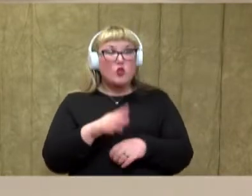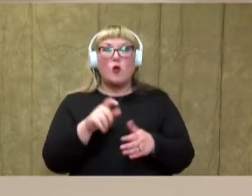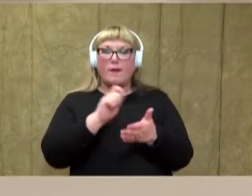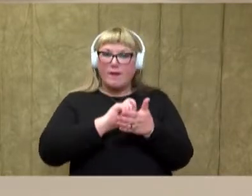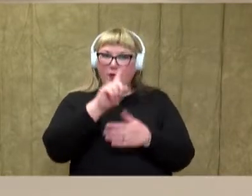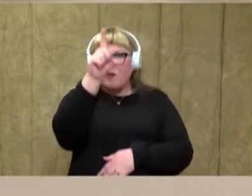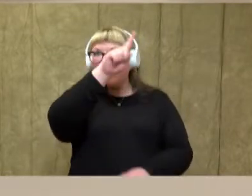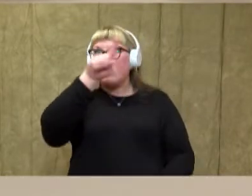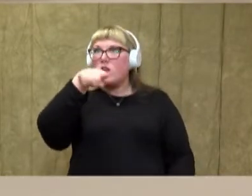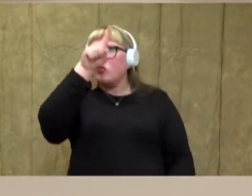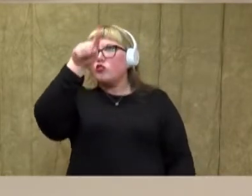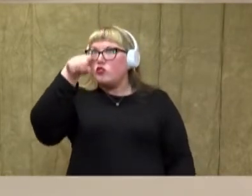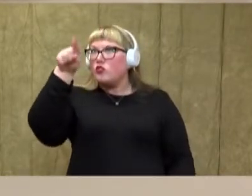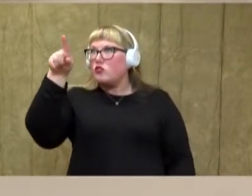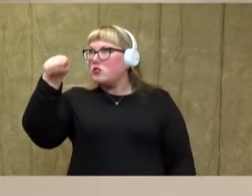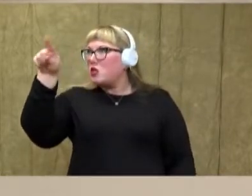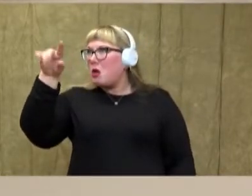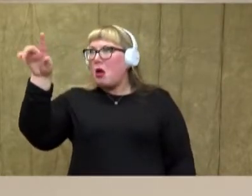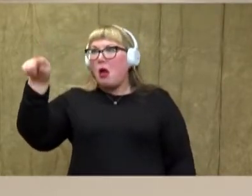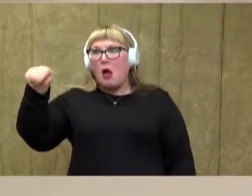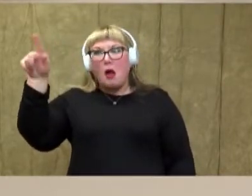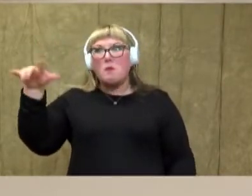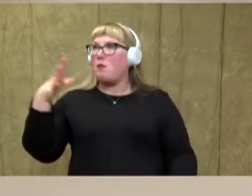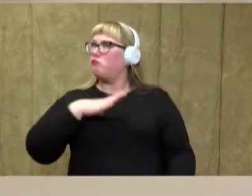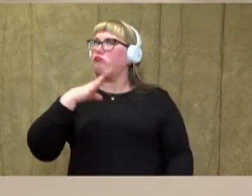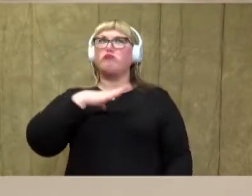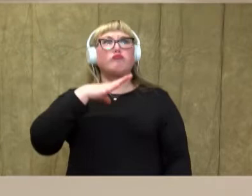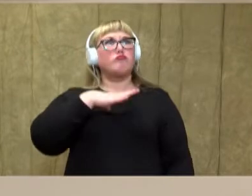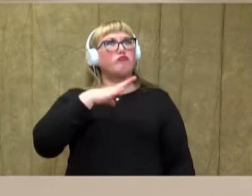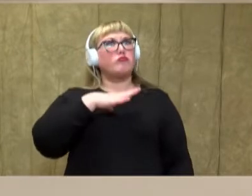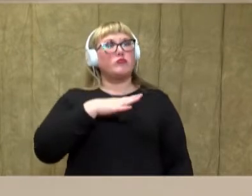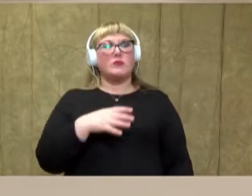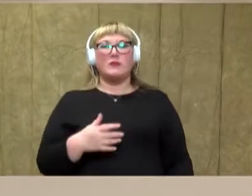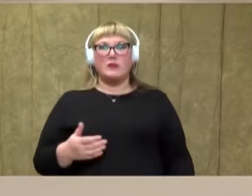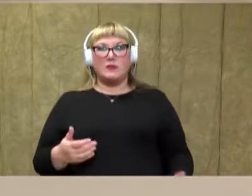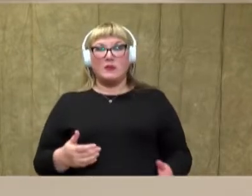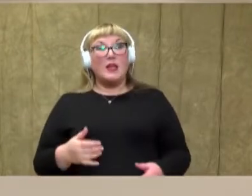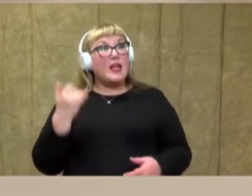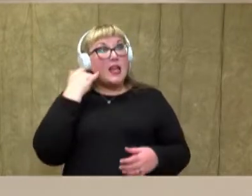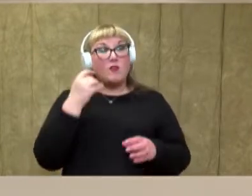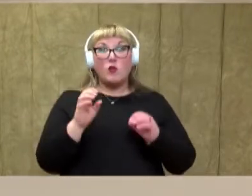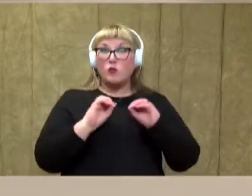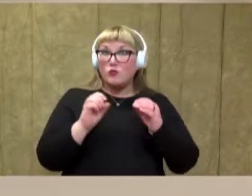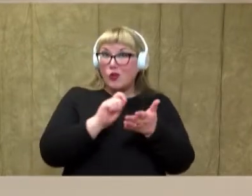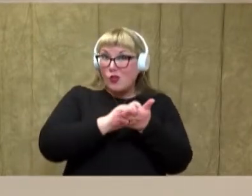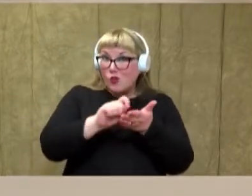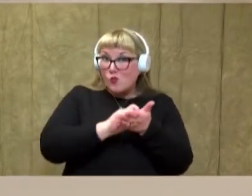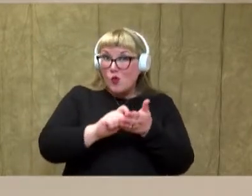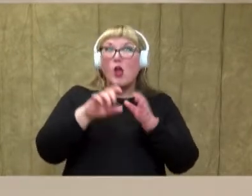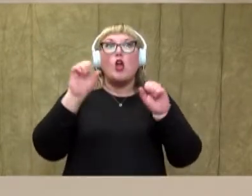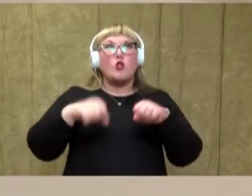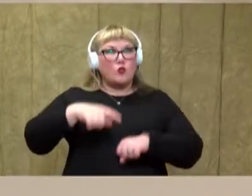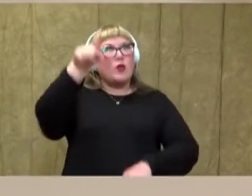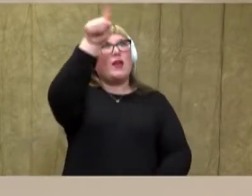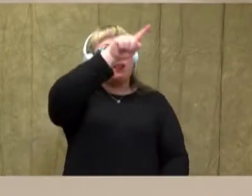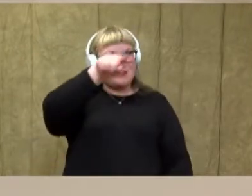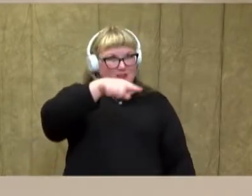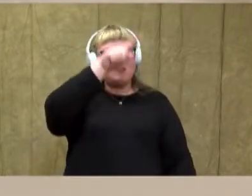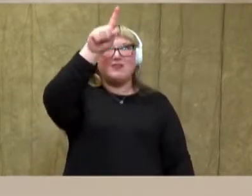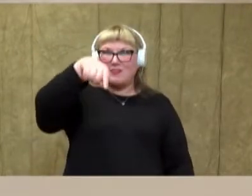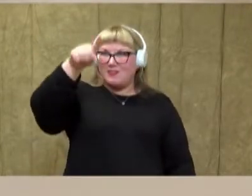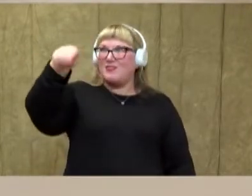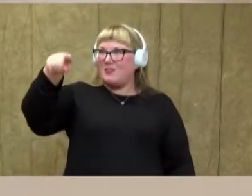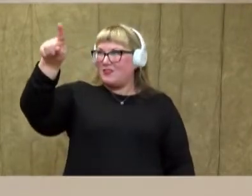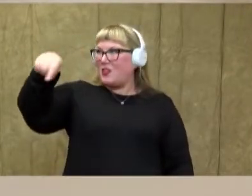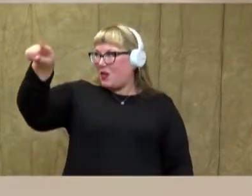it, even perfect. Because if you don't have anything next to you, you can air write. That is your brain's writing tool. Let's try one